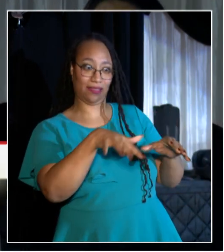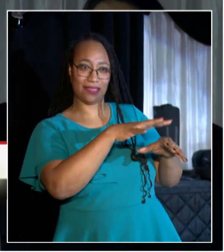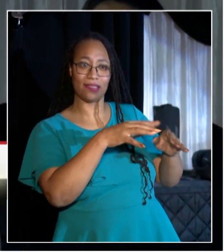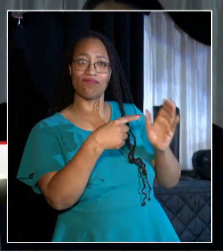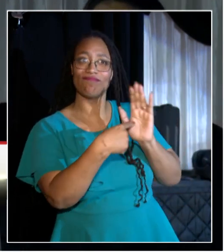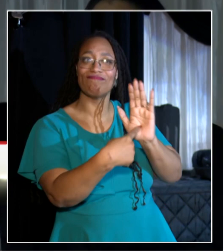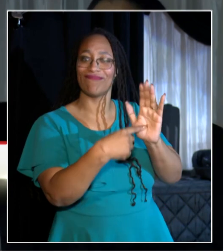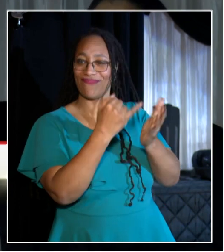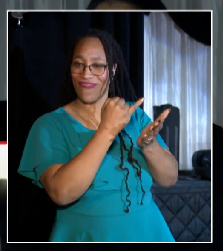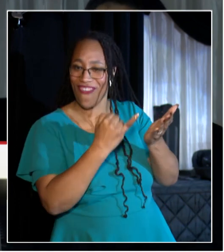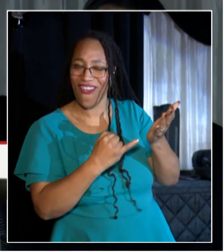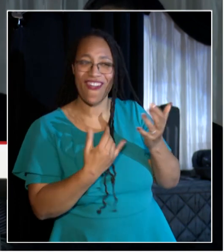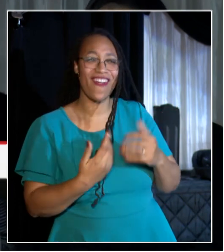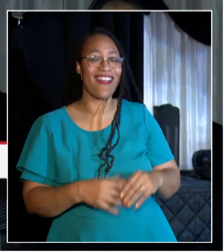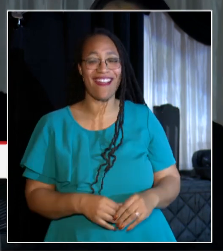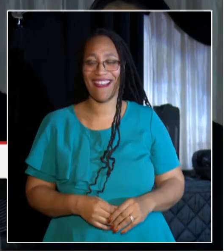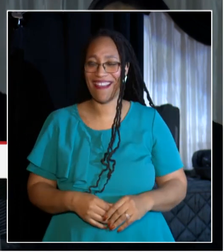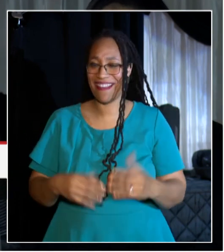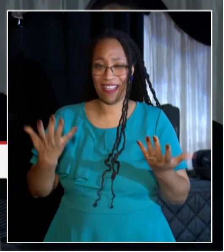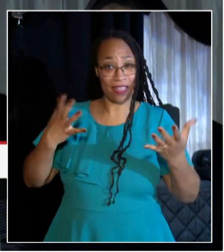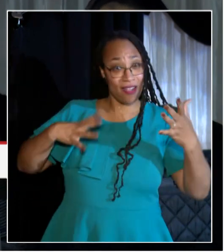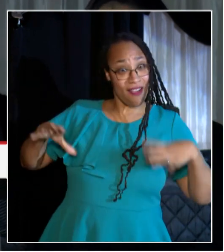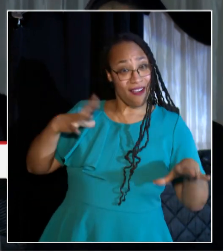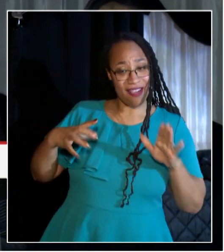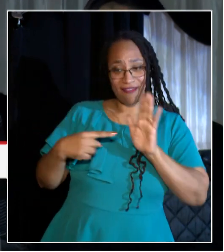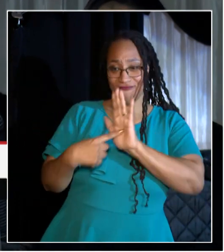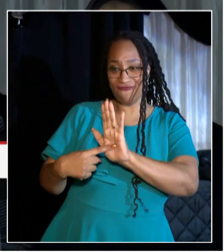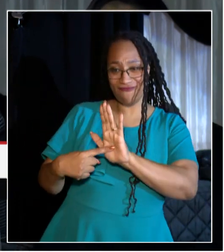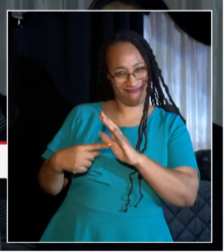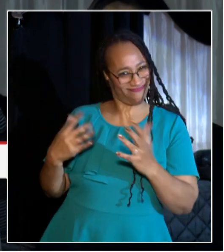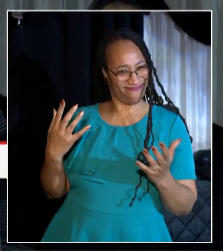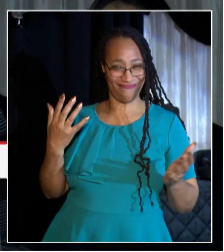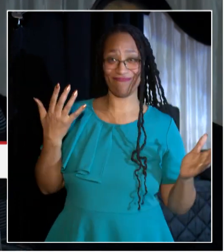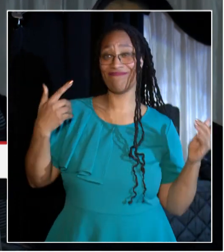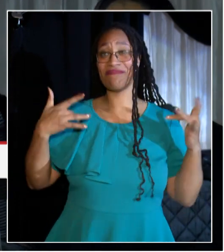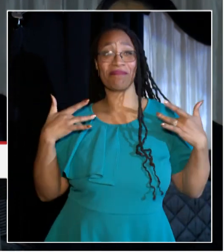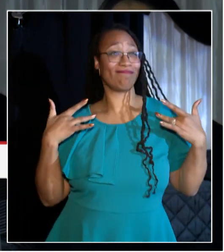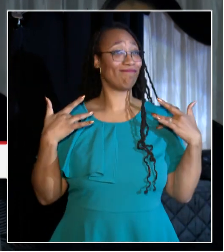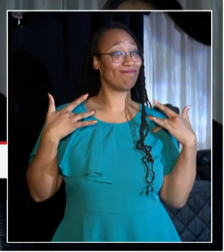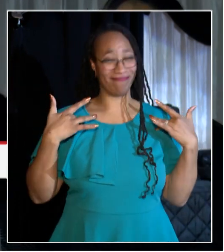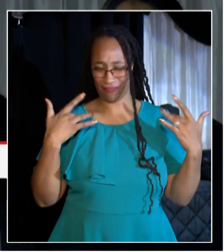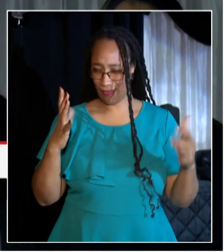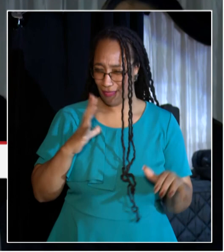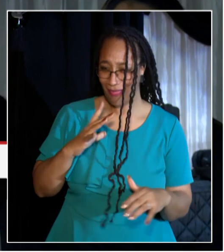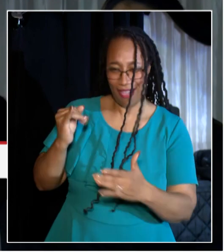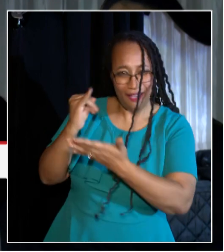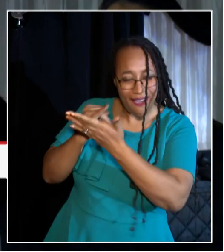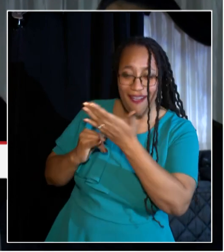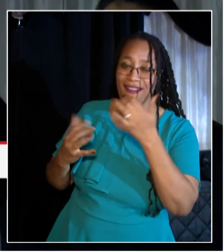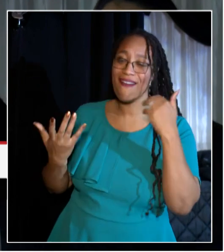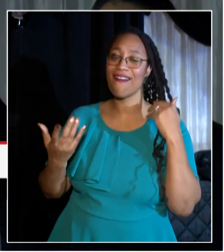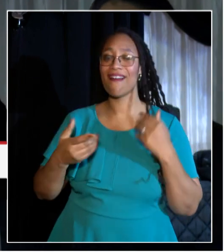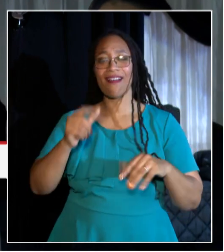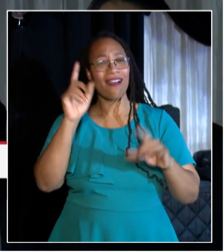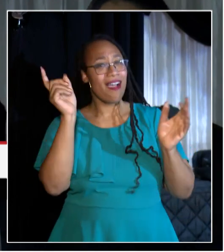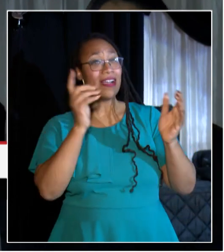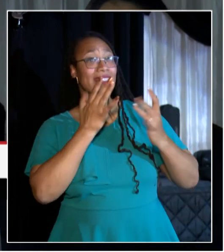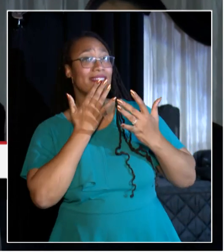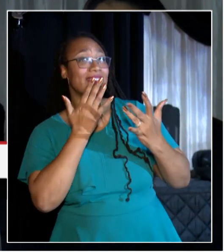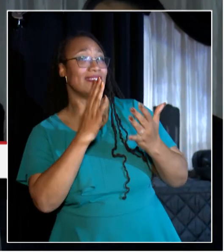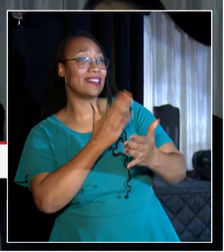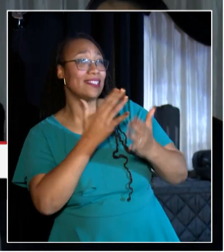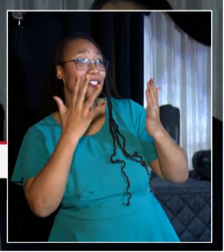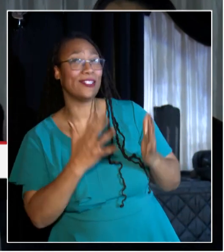make clothes and wear clothes, the arts that we hear from vocalists, the arts that